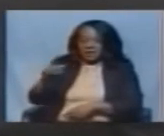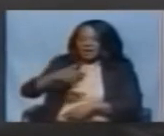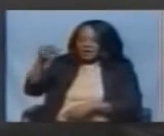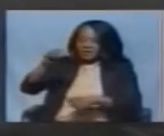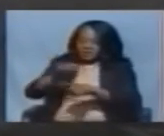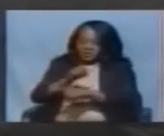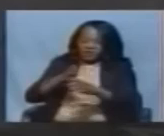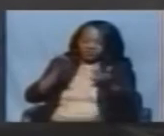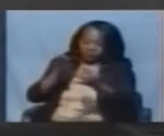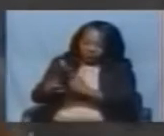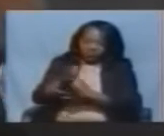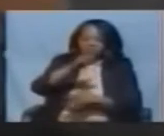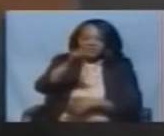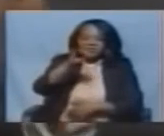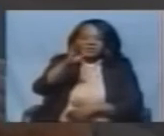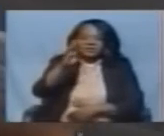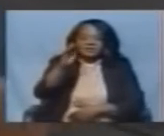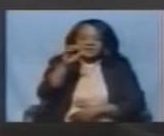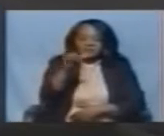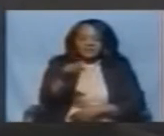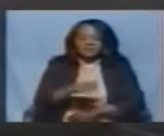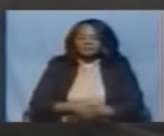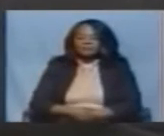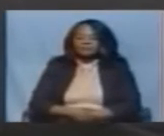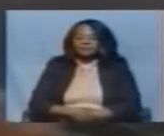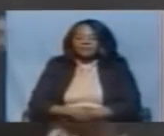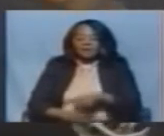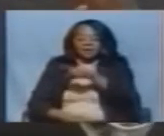said. Okay, so in ZIPS Act